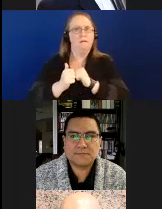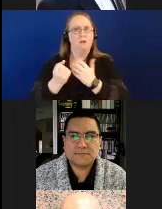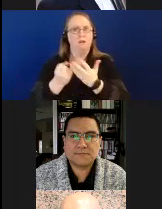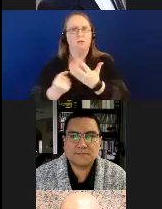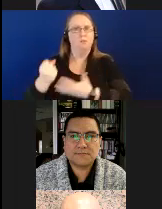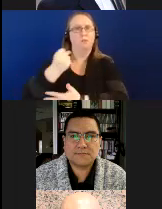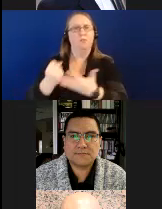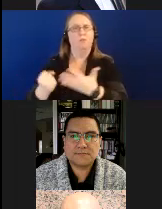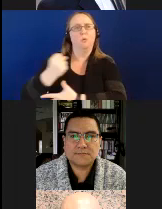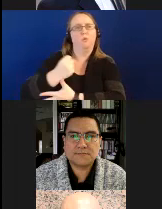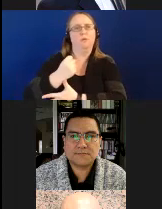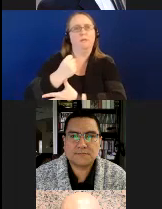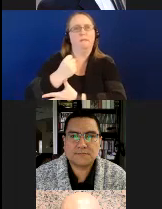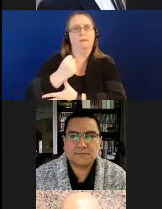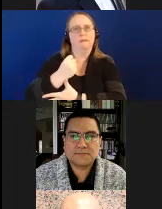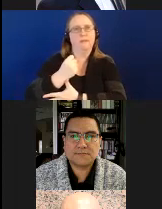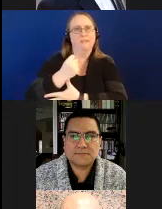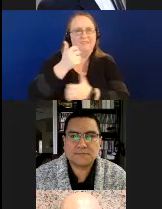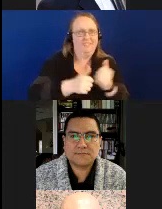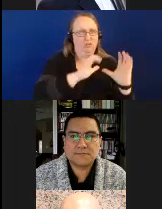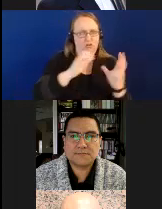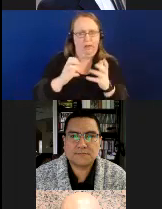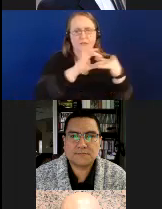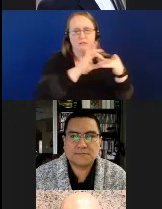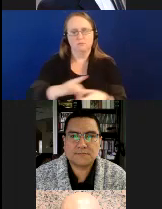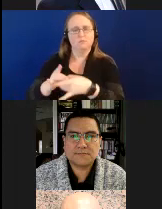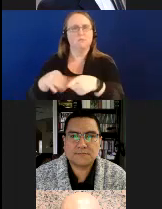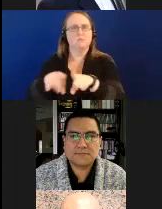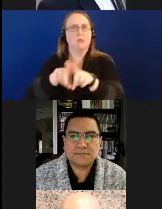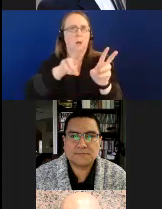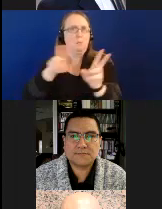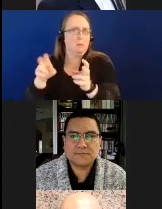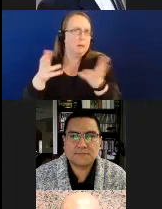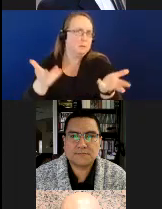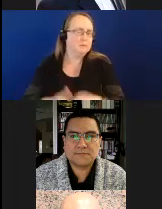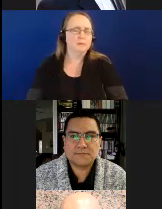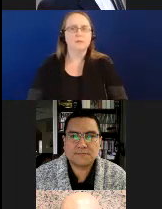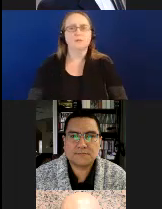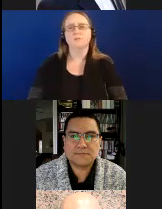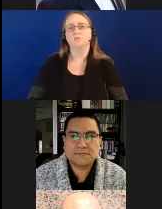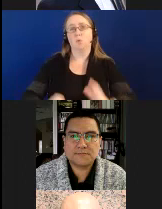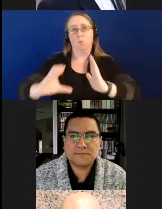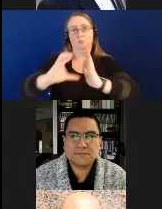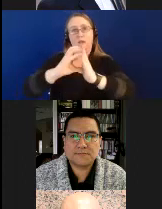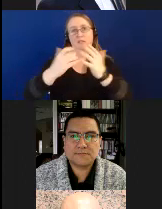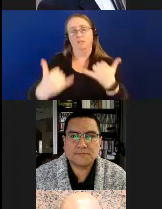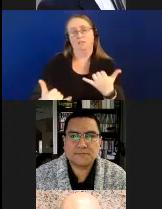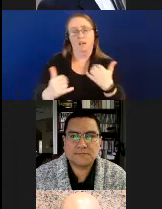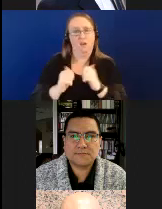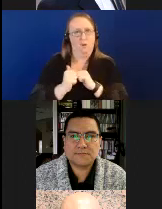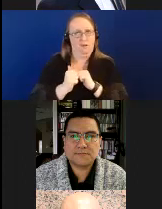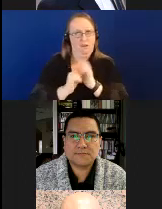prioritizing cross-curricular passages in RLA. So passages, the way that they currently are built, this goes